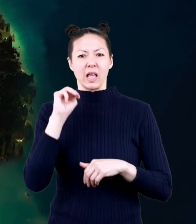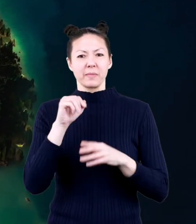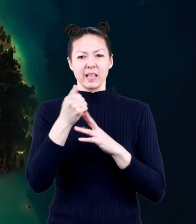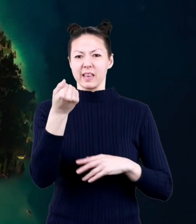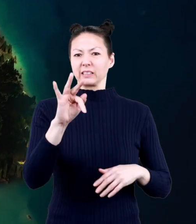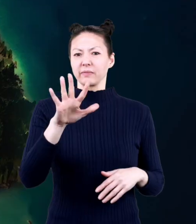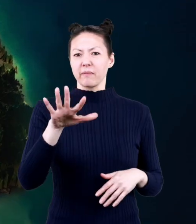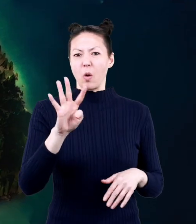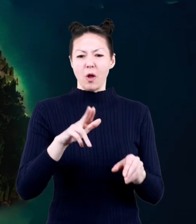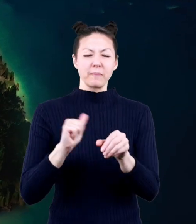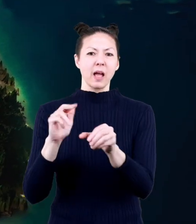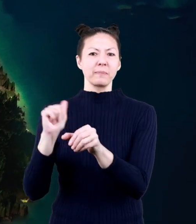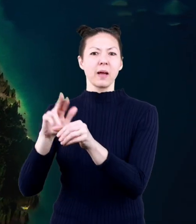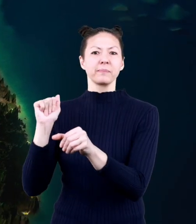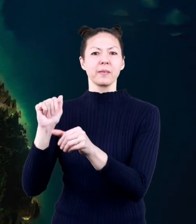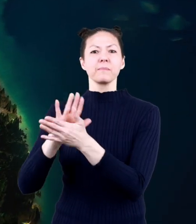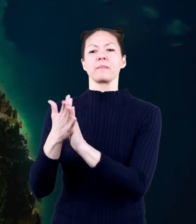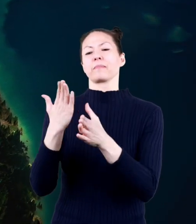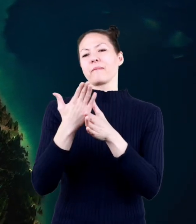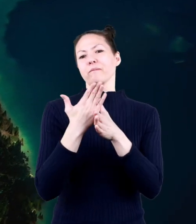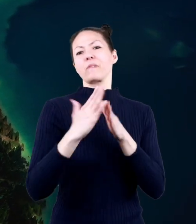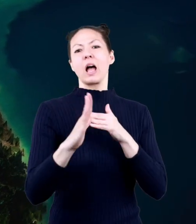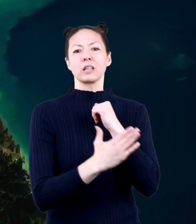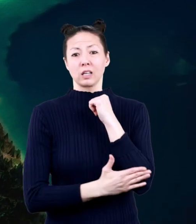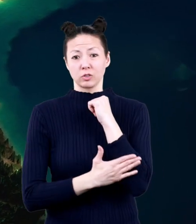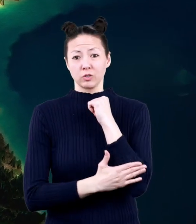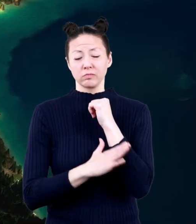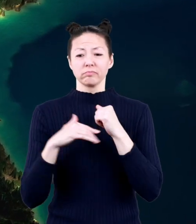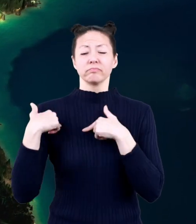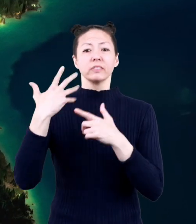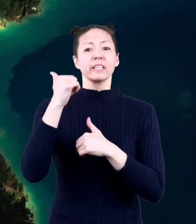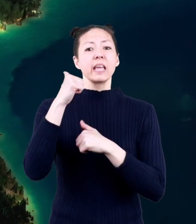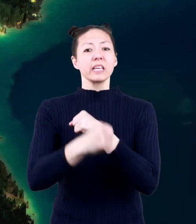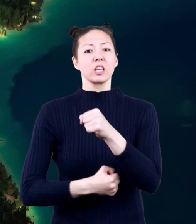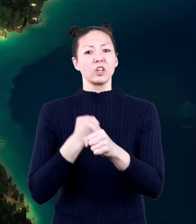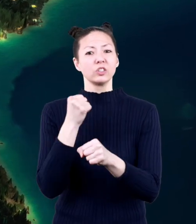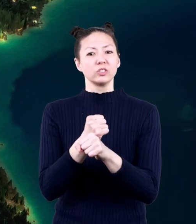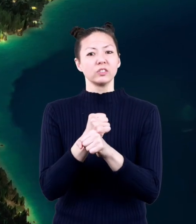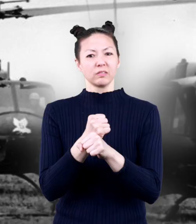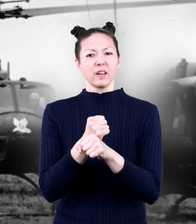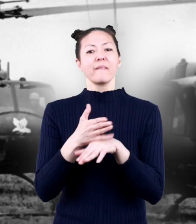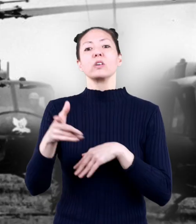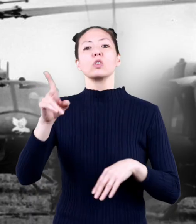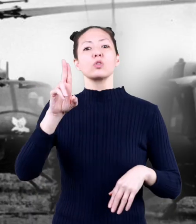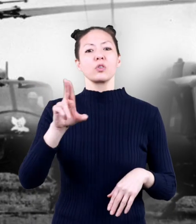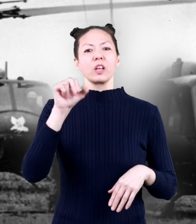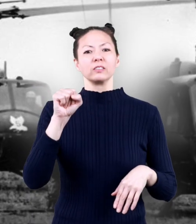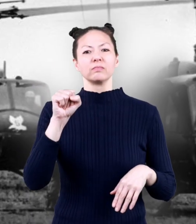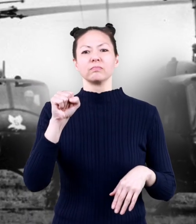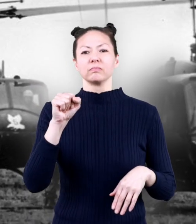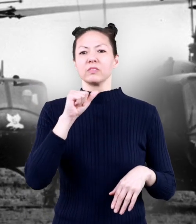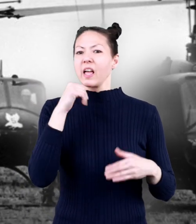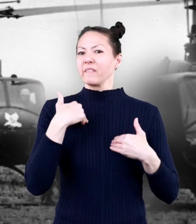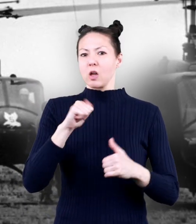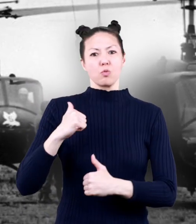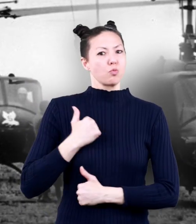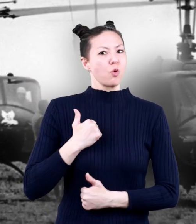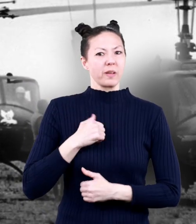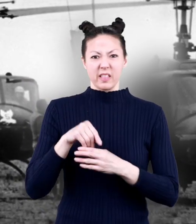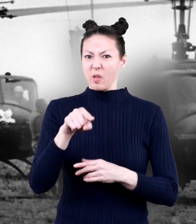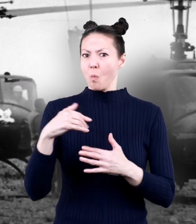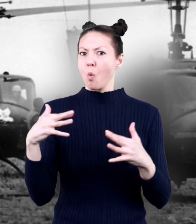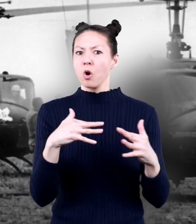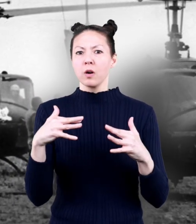in 1954. The country became divided. For nearly 10 years after, the United States did not have